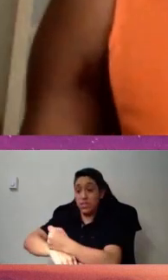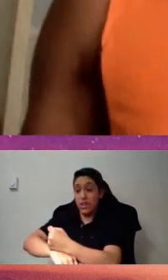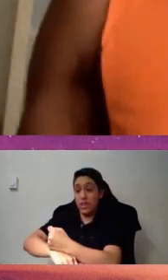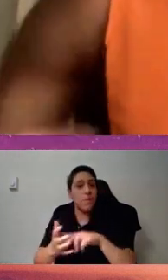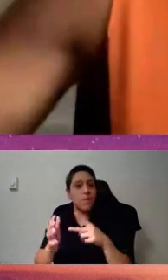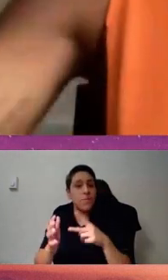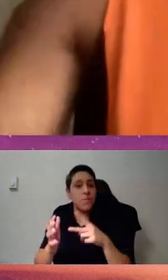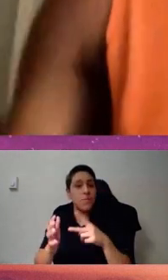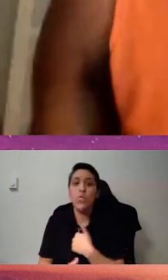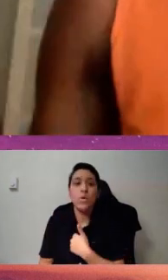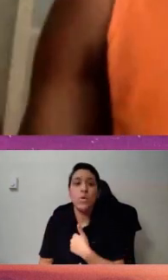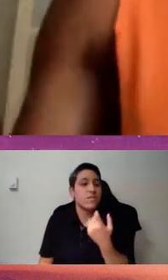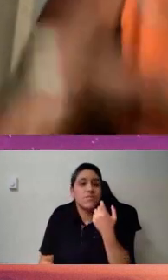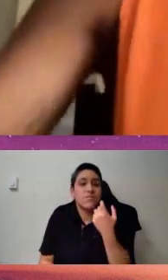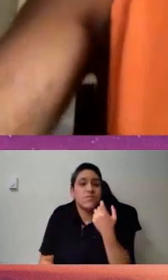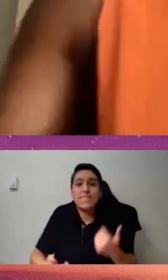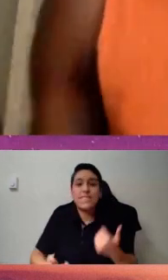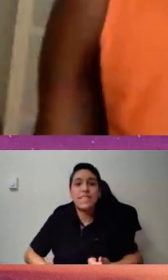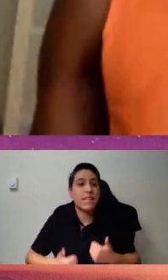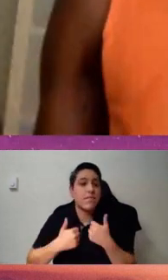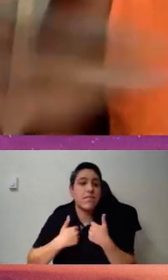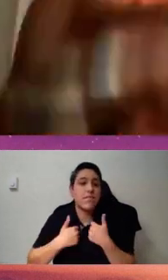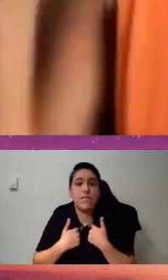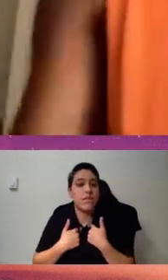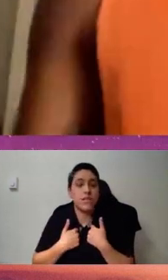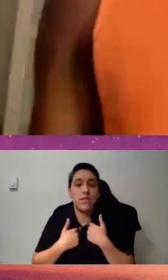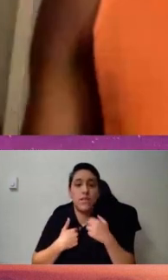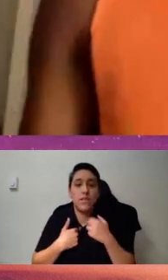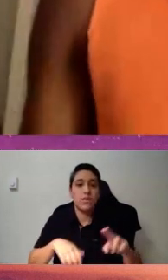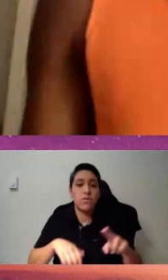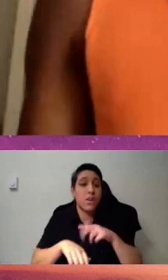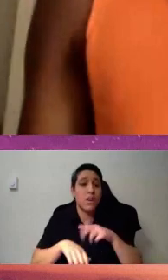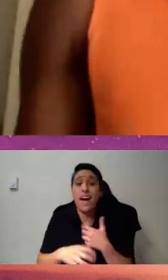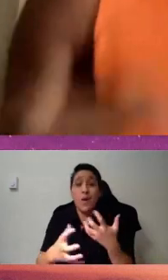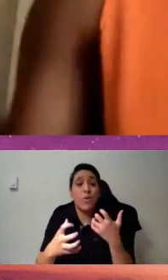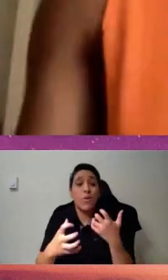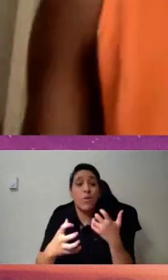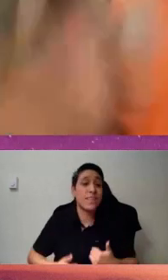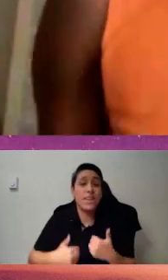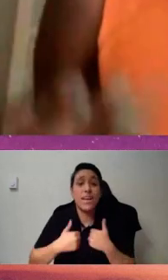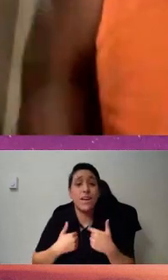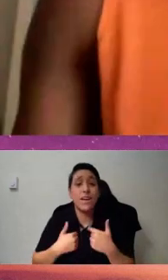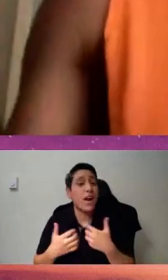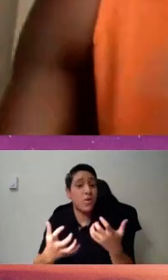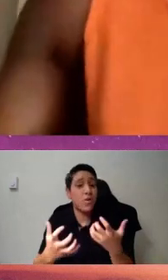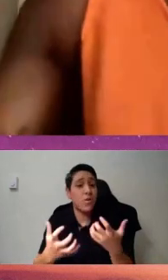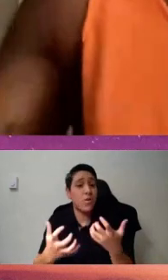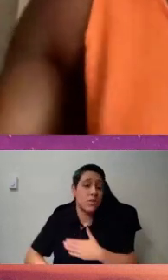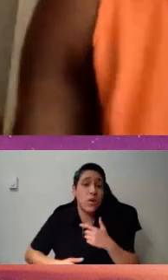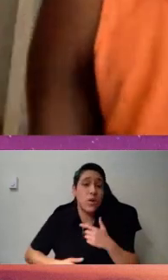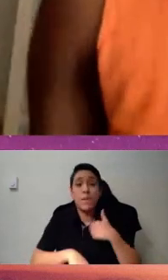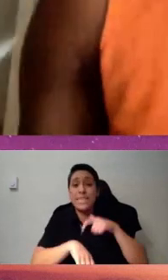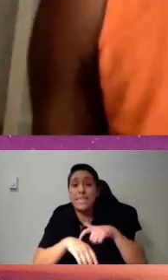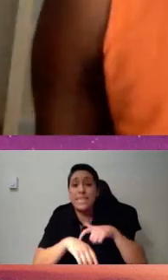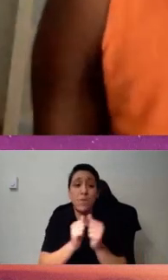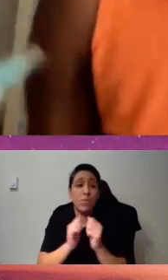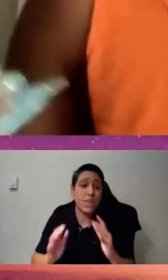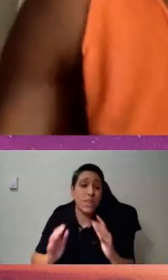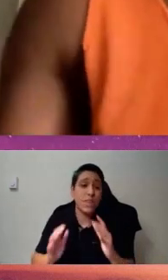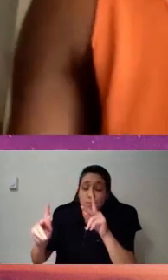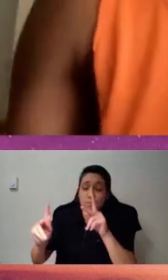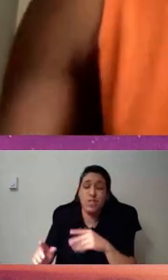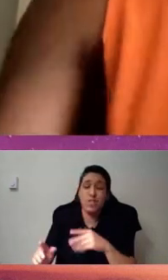live? That's what, like, I just want to live. I just want to enjoy my time without somebody bugging